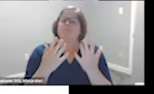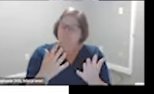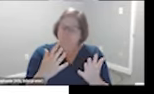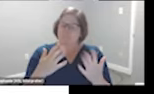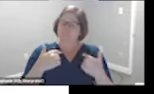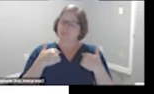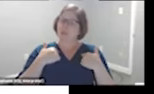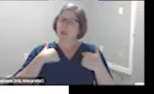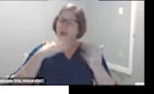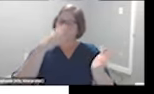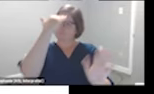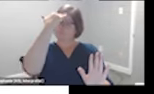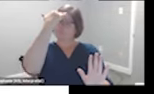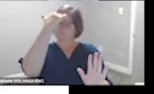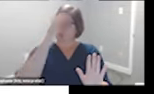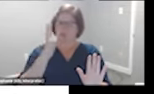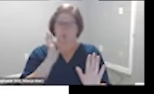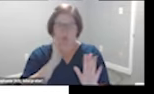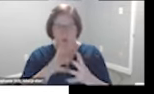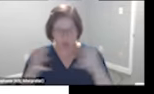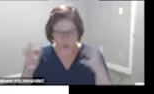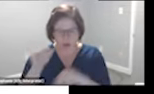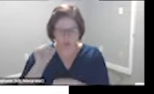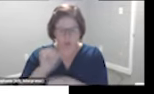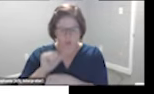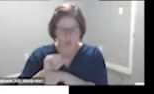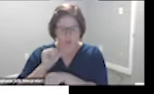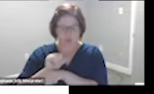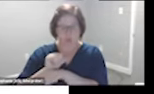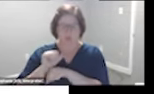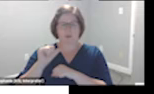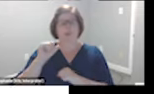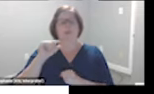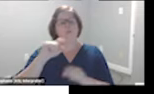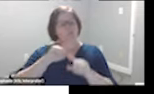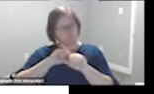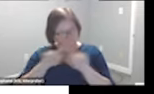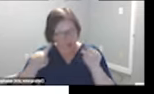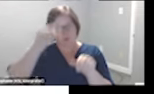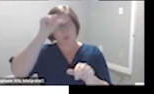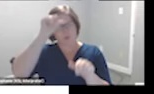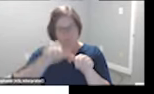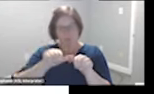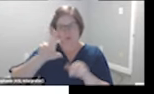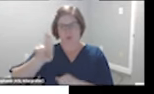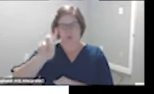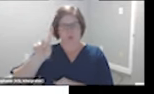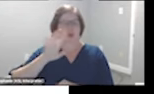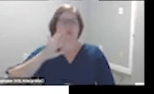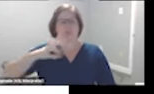at the beginning and seem overwhelming. However, I ask you all to remember that universal design 100% will